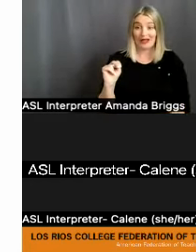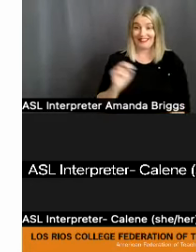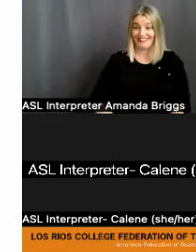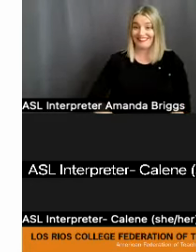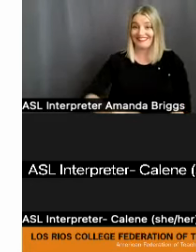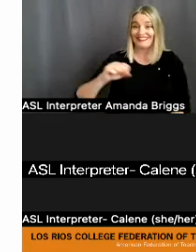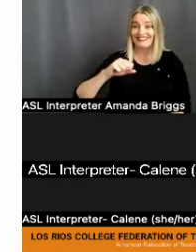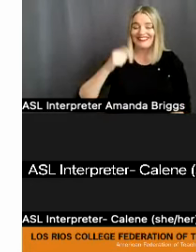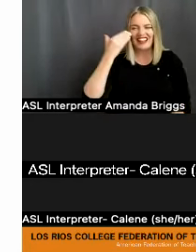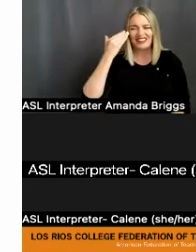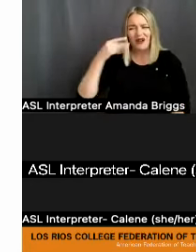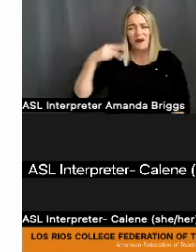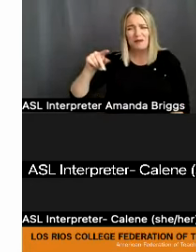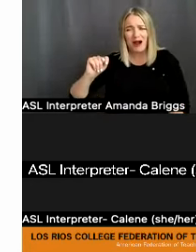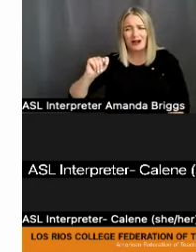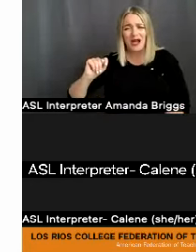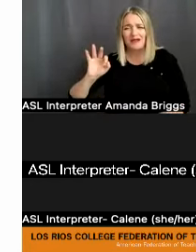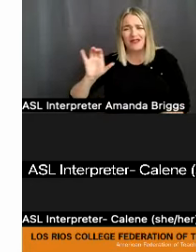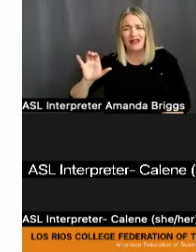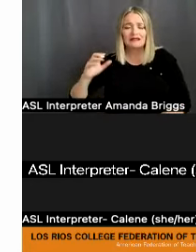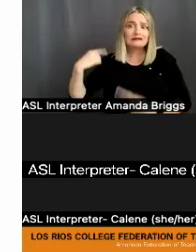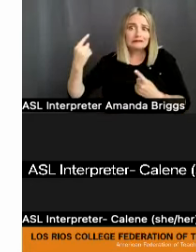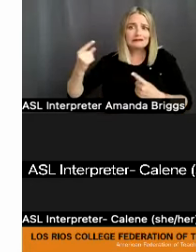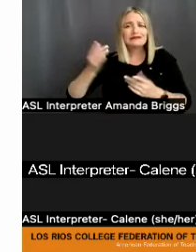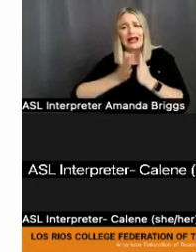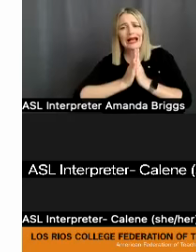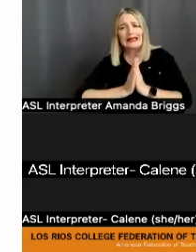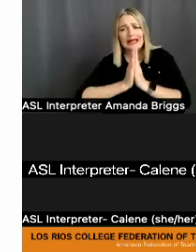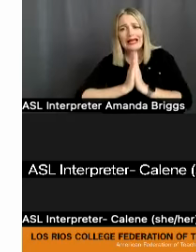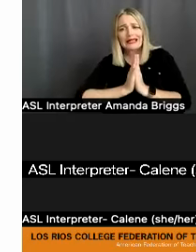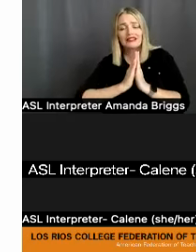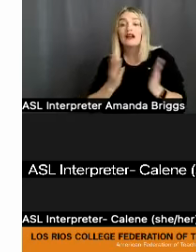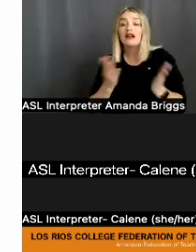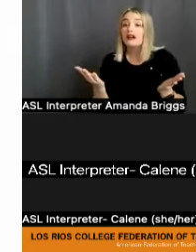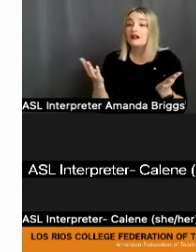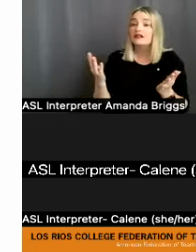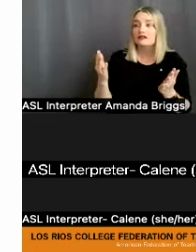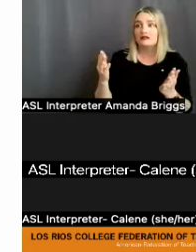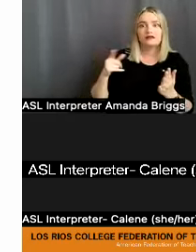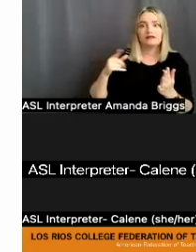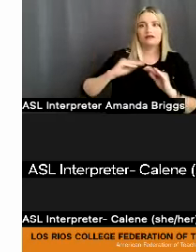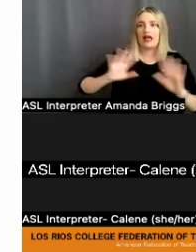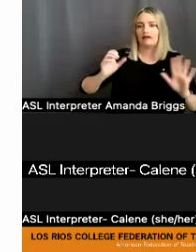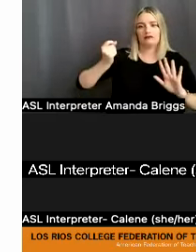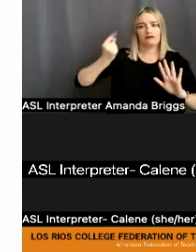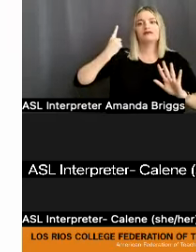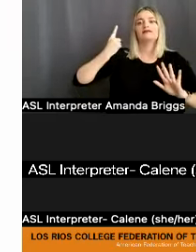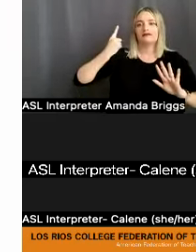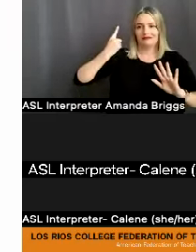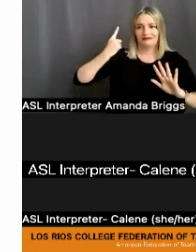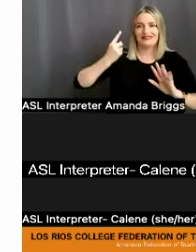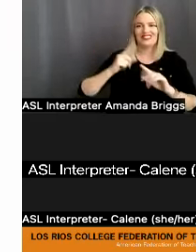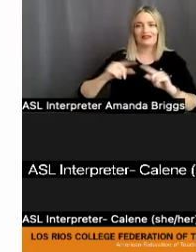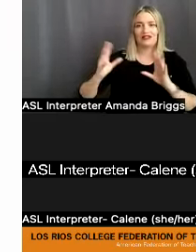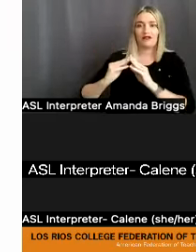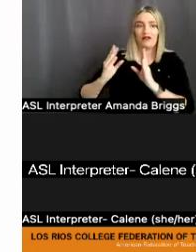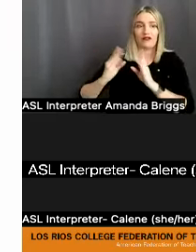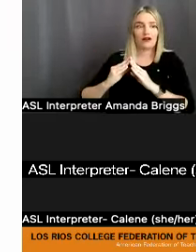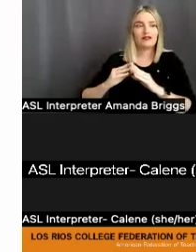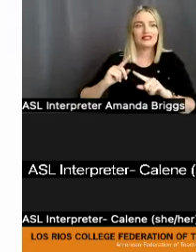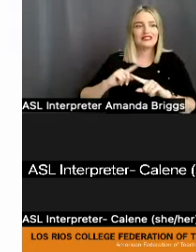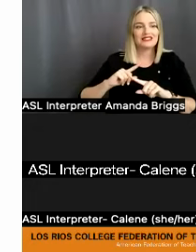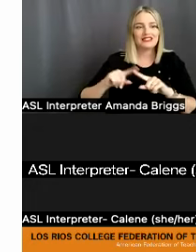have been asking for this for quite a while. We heard it loud and clear in the forums that the encounters with bias or having